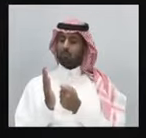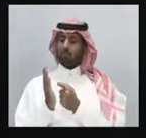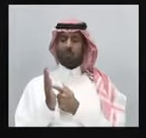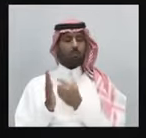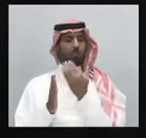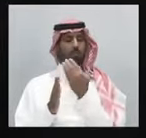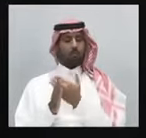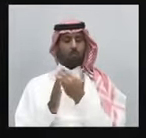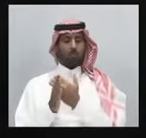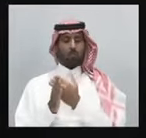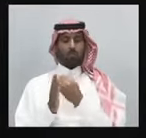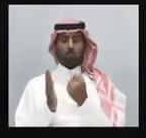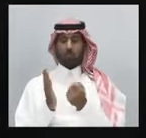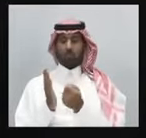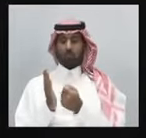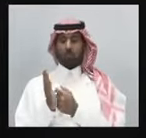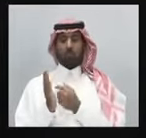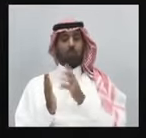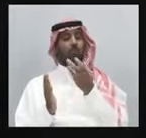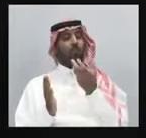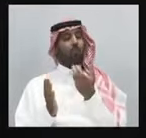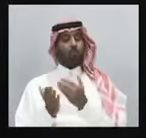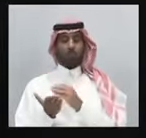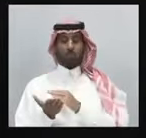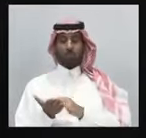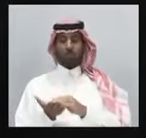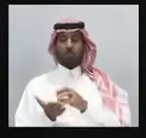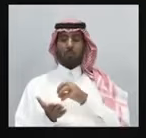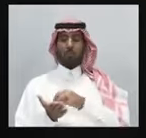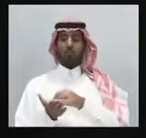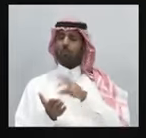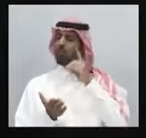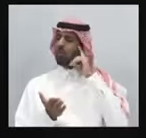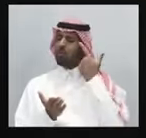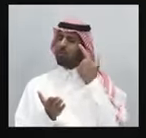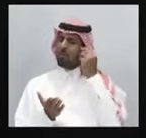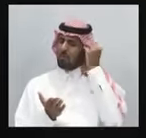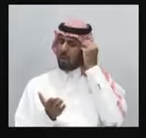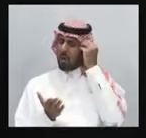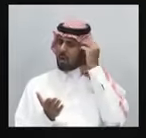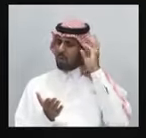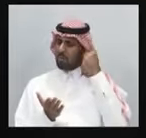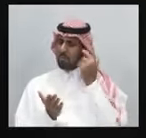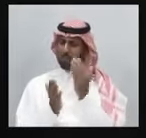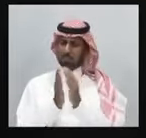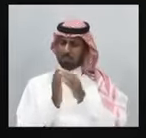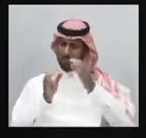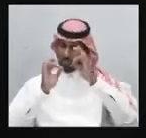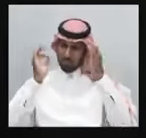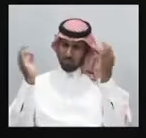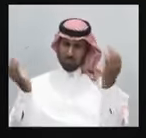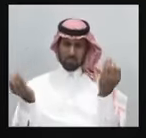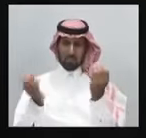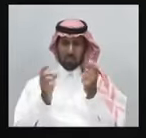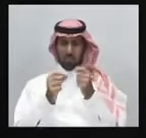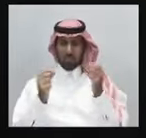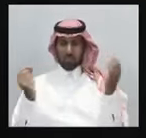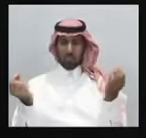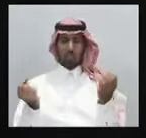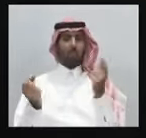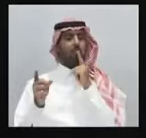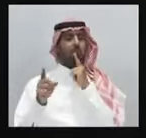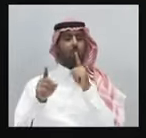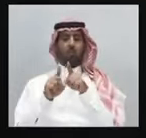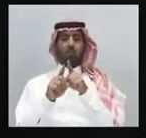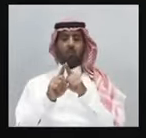this cover letter. Where did you get the offer? Have you read about the offer in the newspaper or a friend told you?